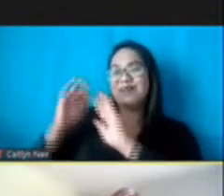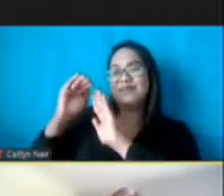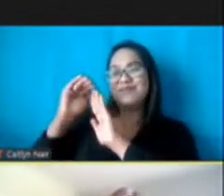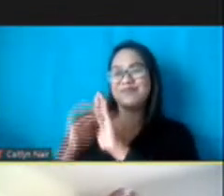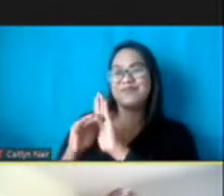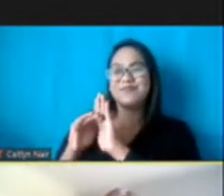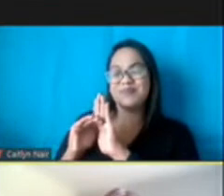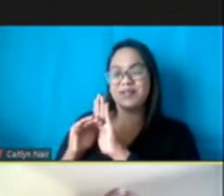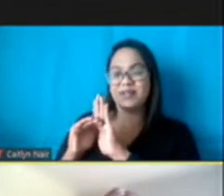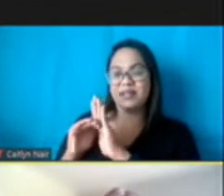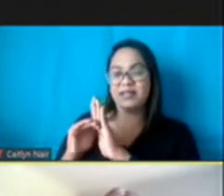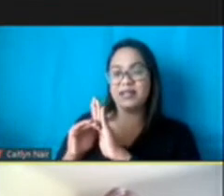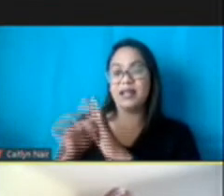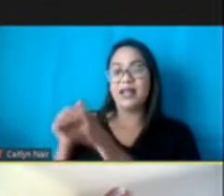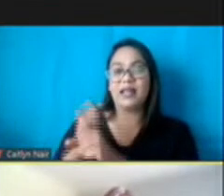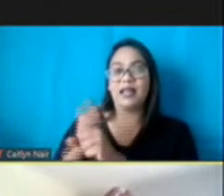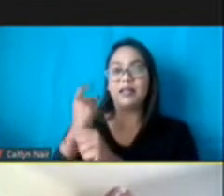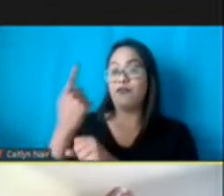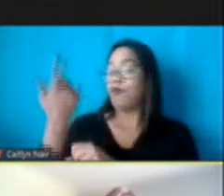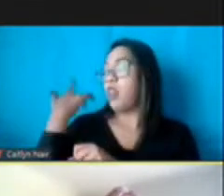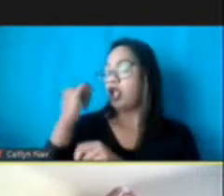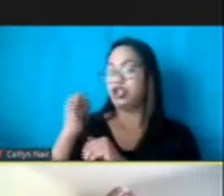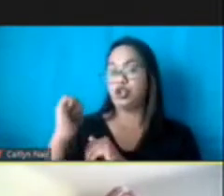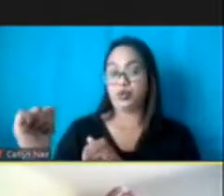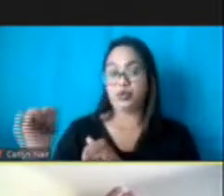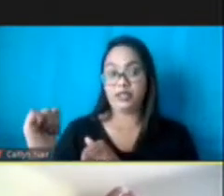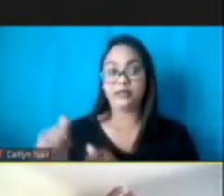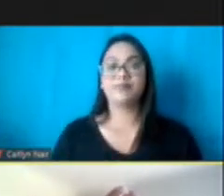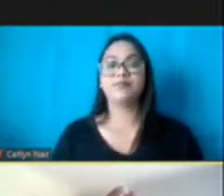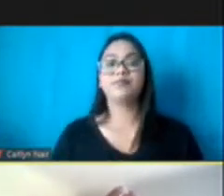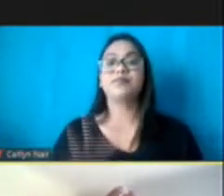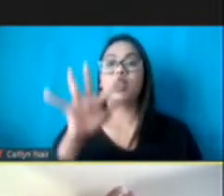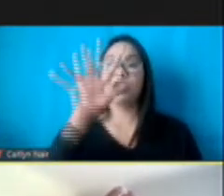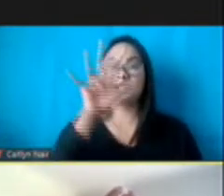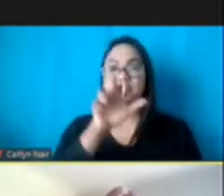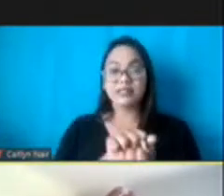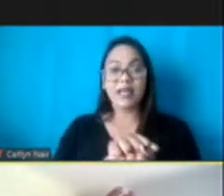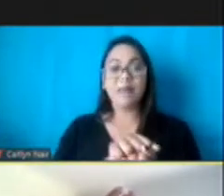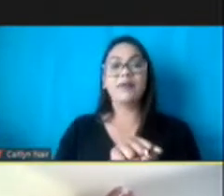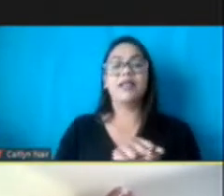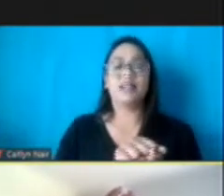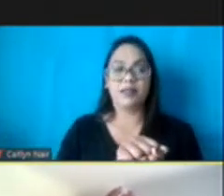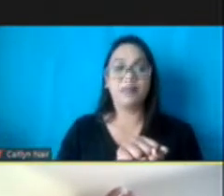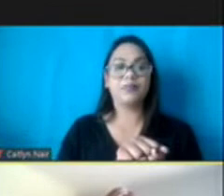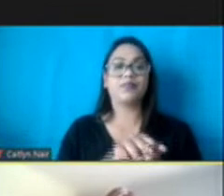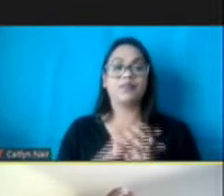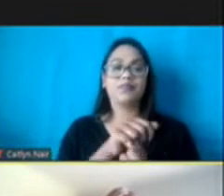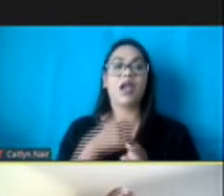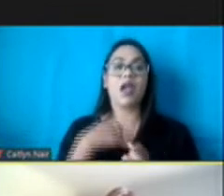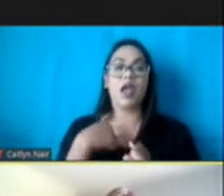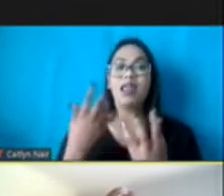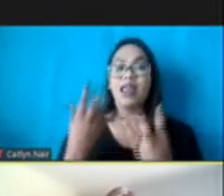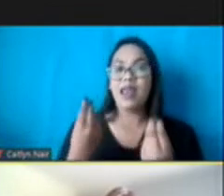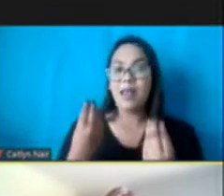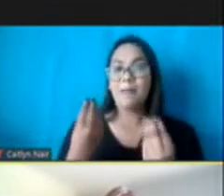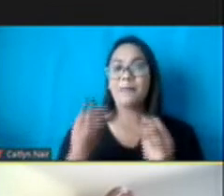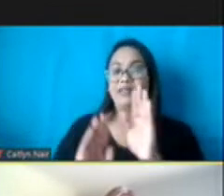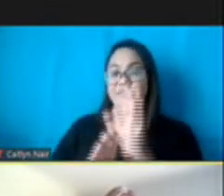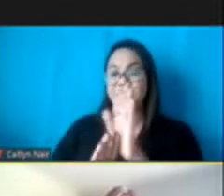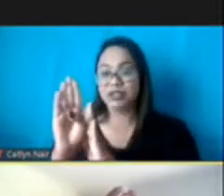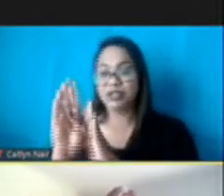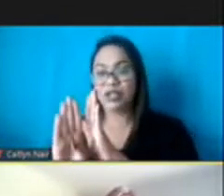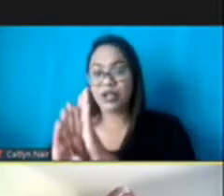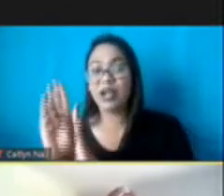excess deaths in Gauteng for last week. So I think an increasing number of new daily cases and percent positivity in all of the provinces,